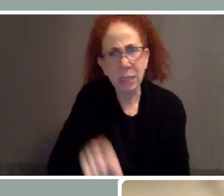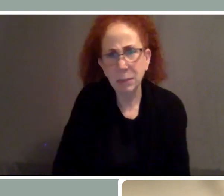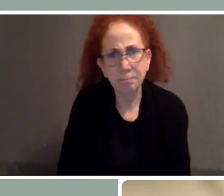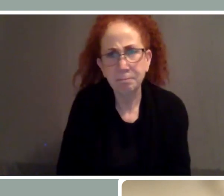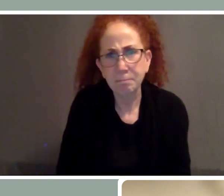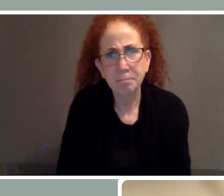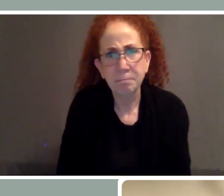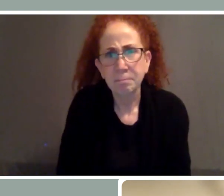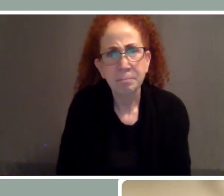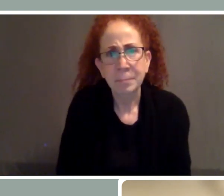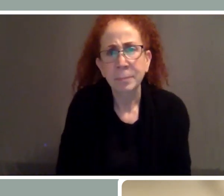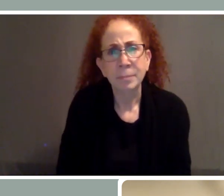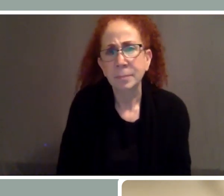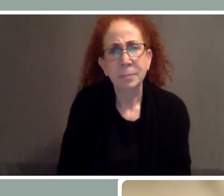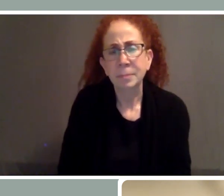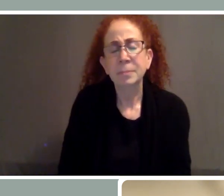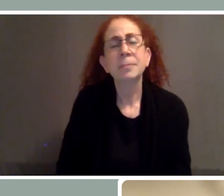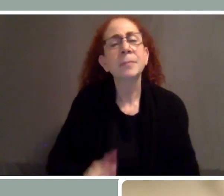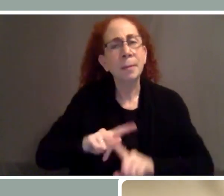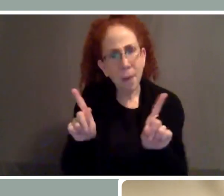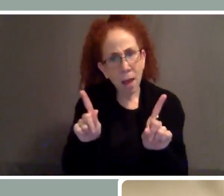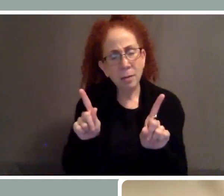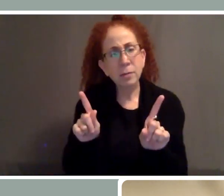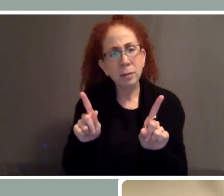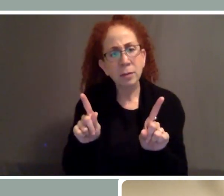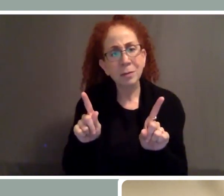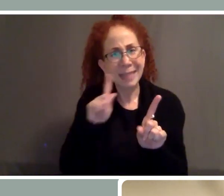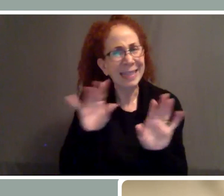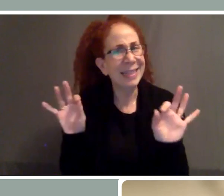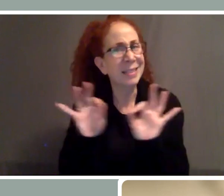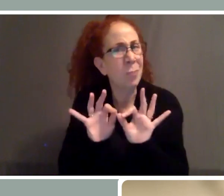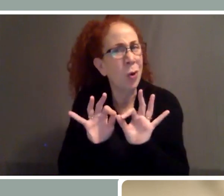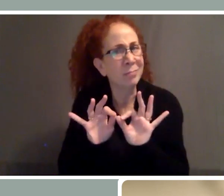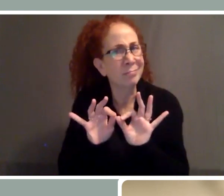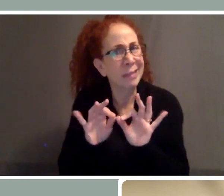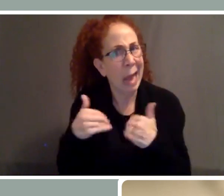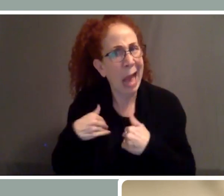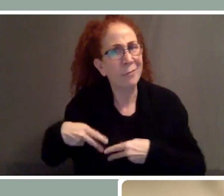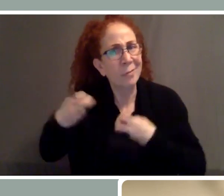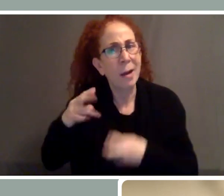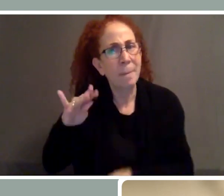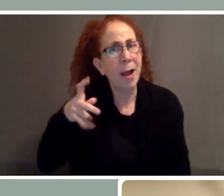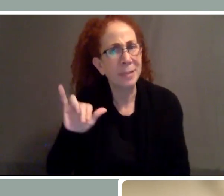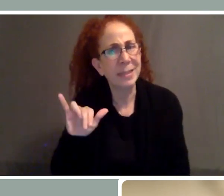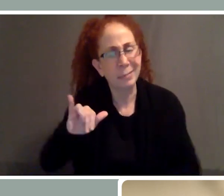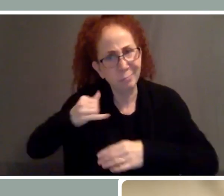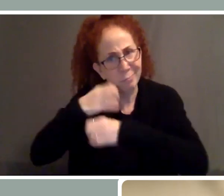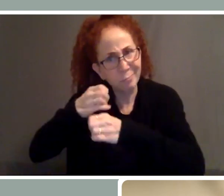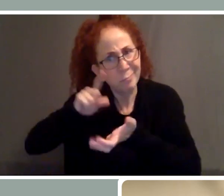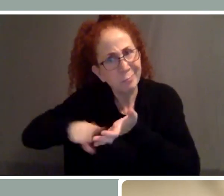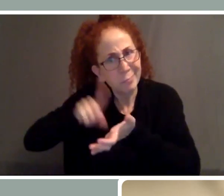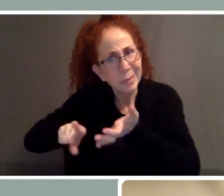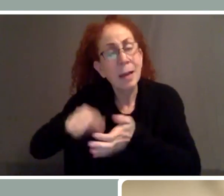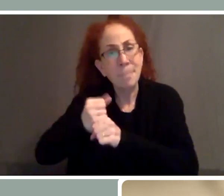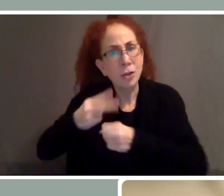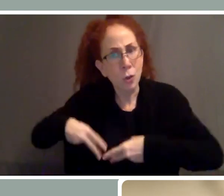of treatment. But it is really important these days to get a biopsy, okay, and to make sure that it's sent off